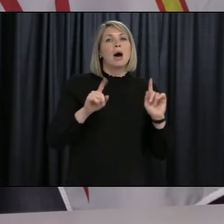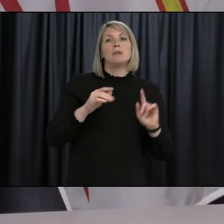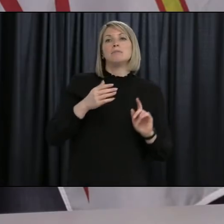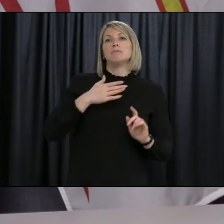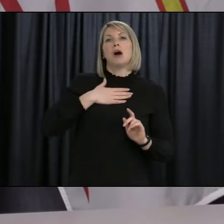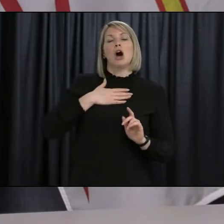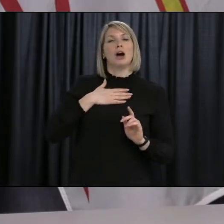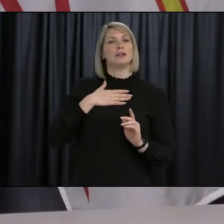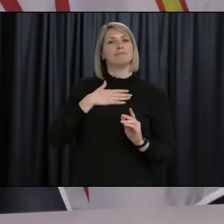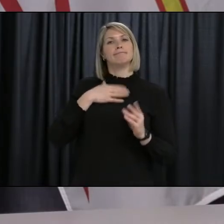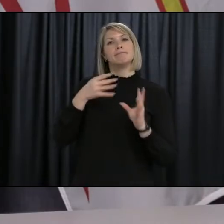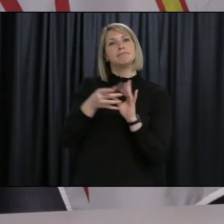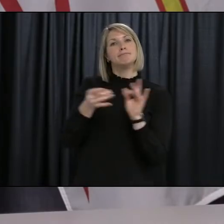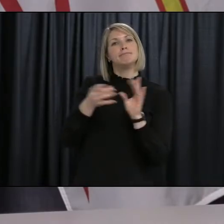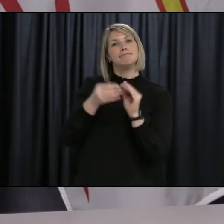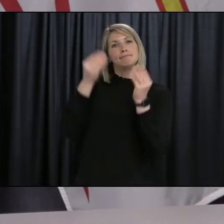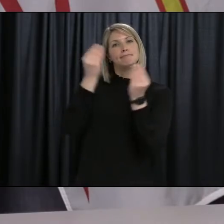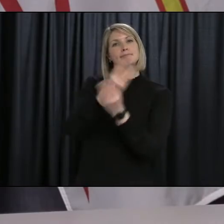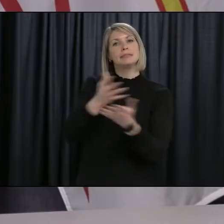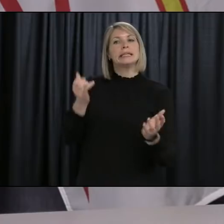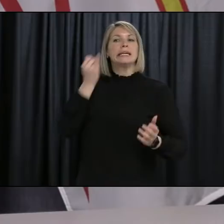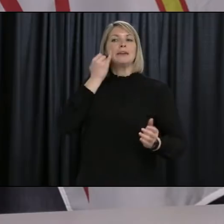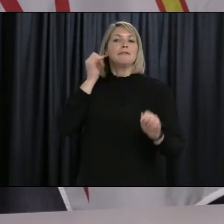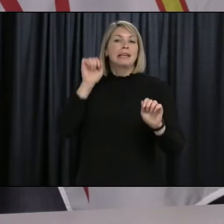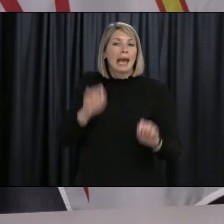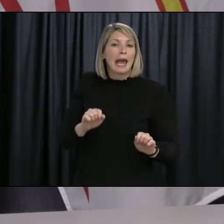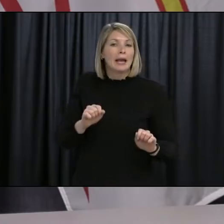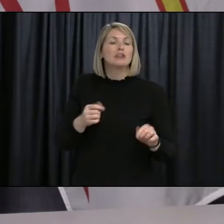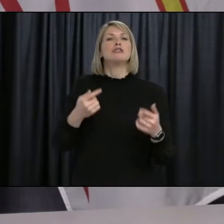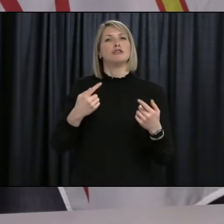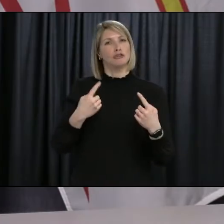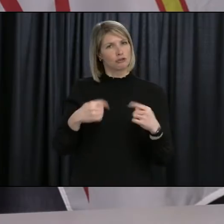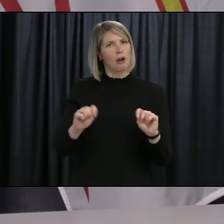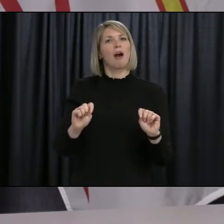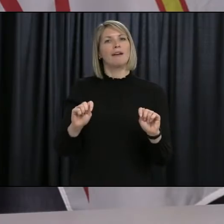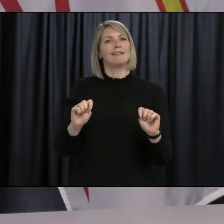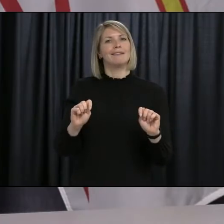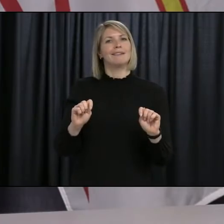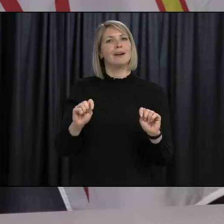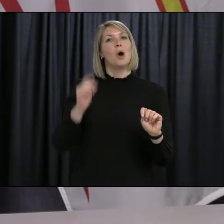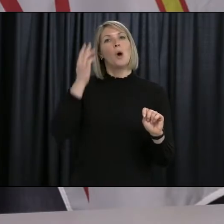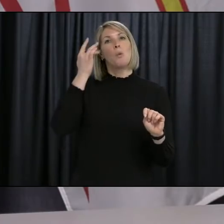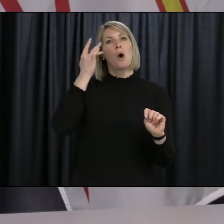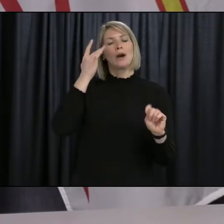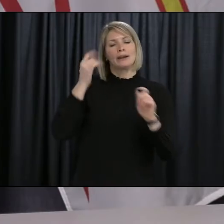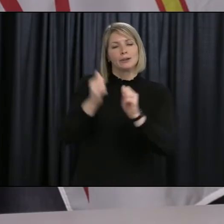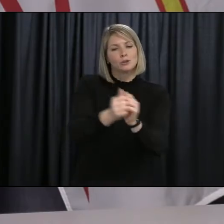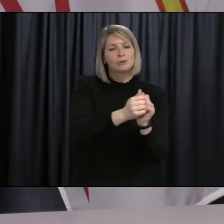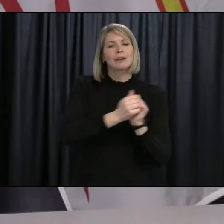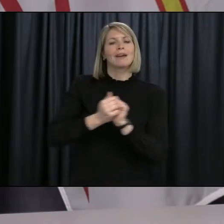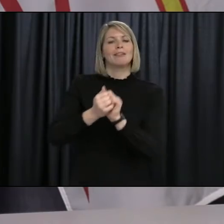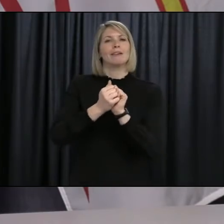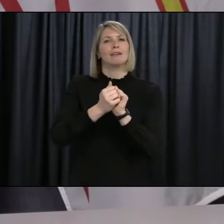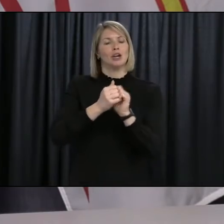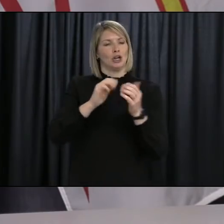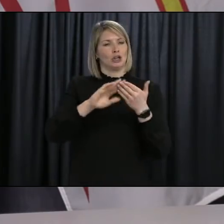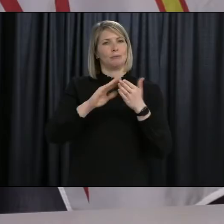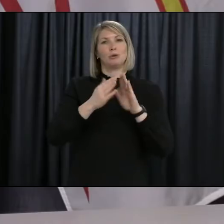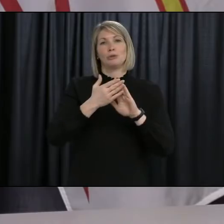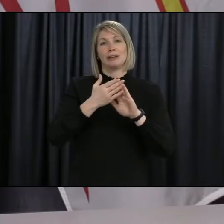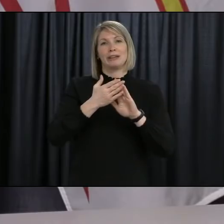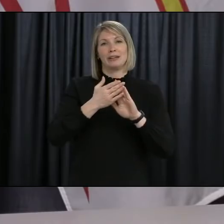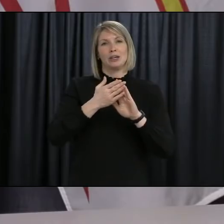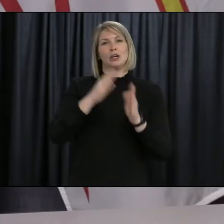then we should all try to do that. Again, as a community, to reduce the risk for the community, to